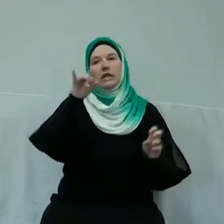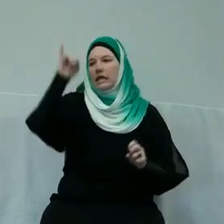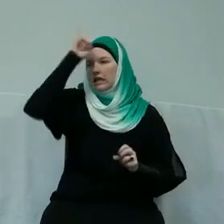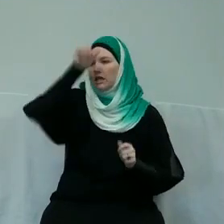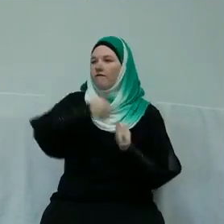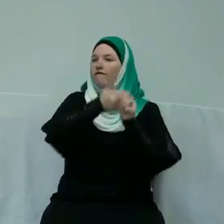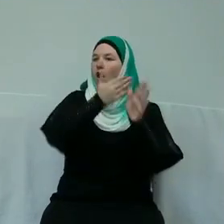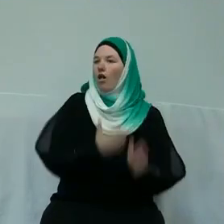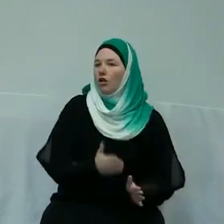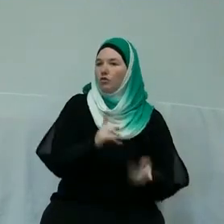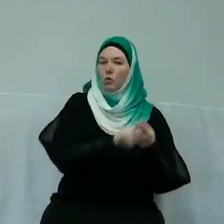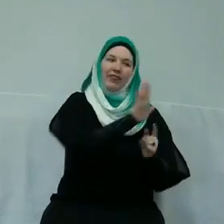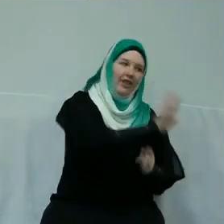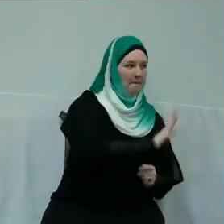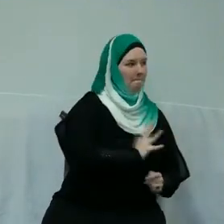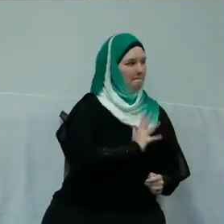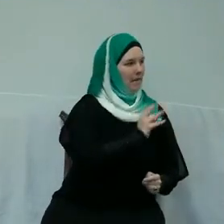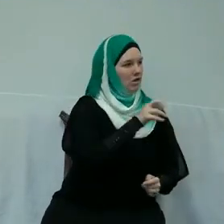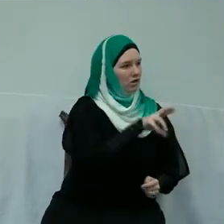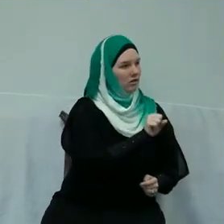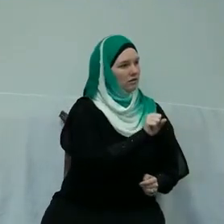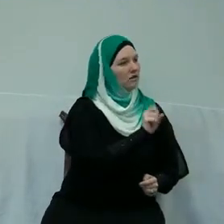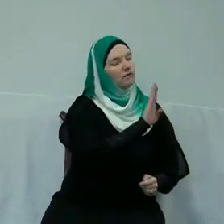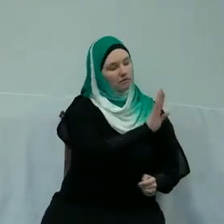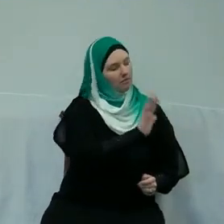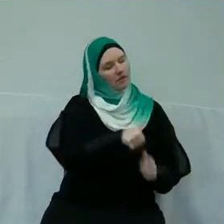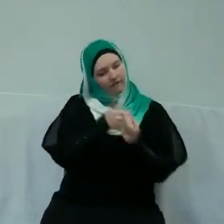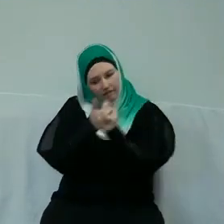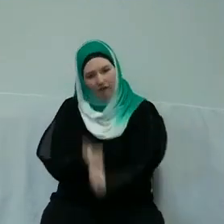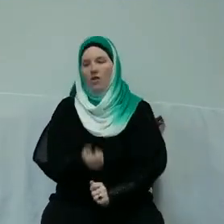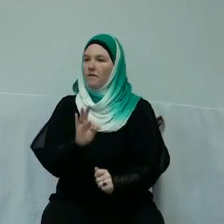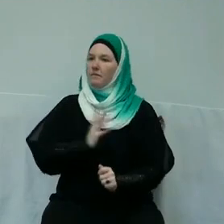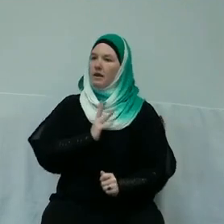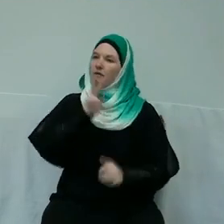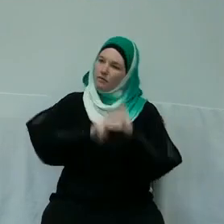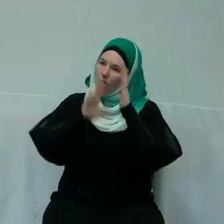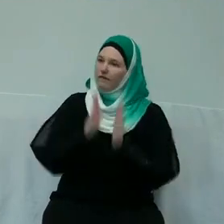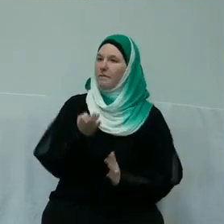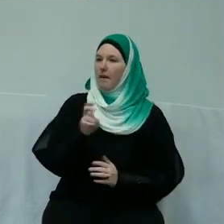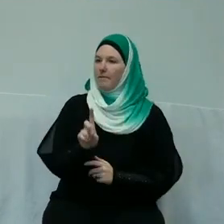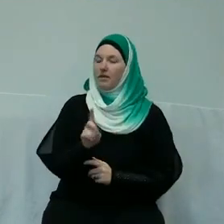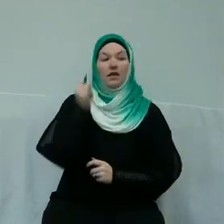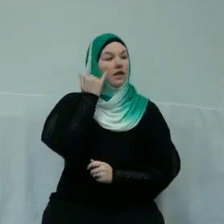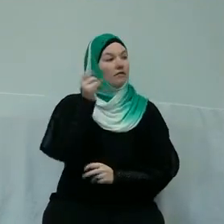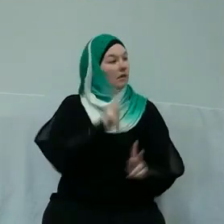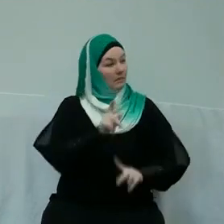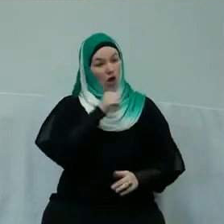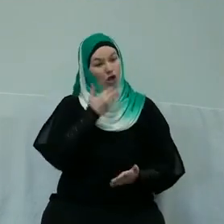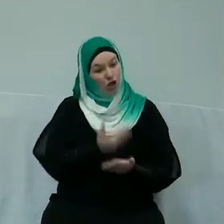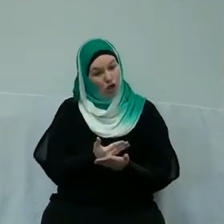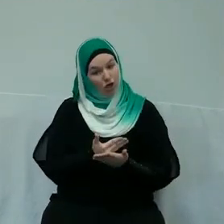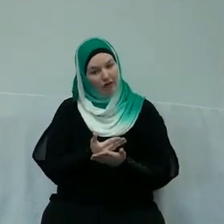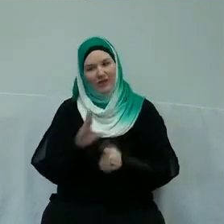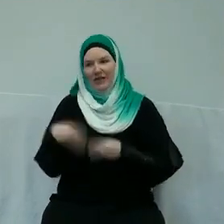the manners of other people. Be a follower of the manners of the Prophet sallallahu alaihi wasallam. If people are good, you